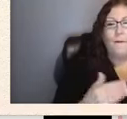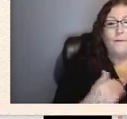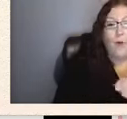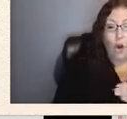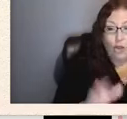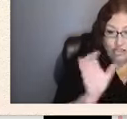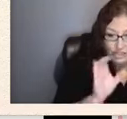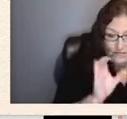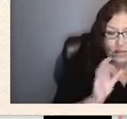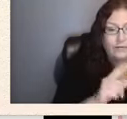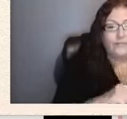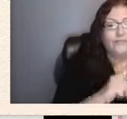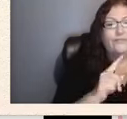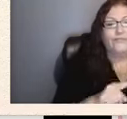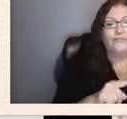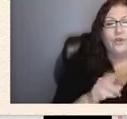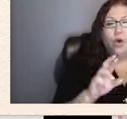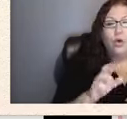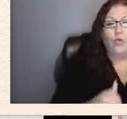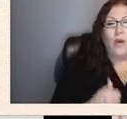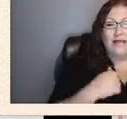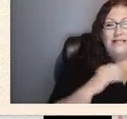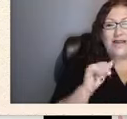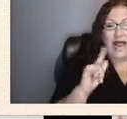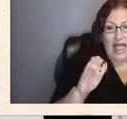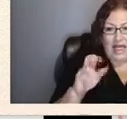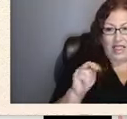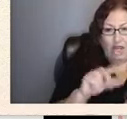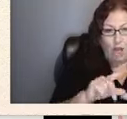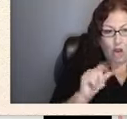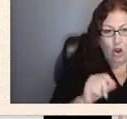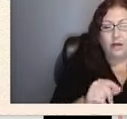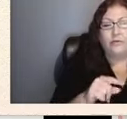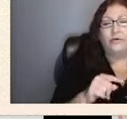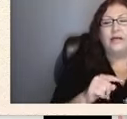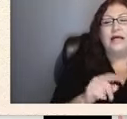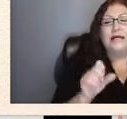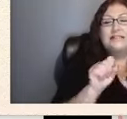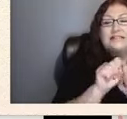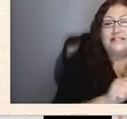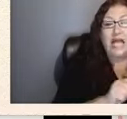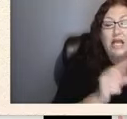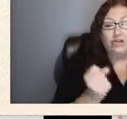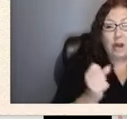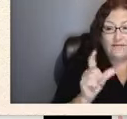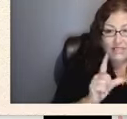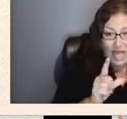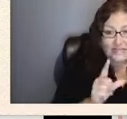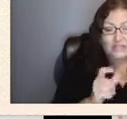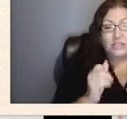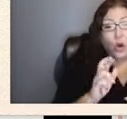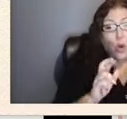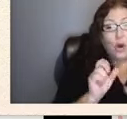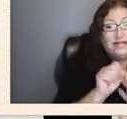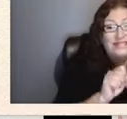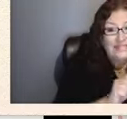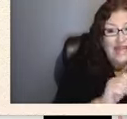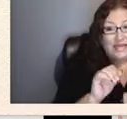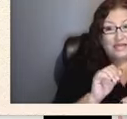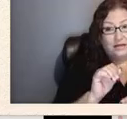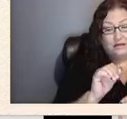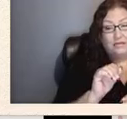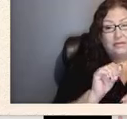resident alien card, state driver's license or state issued ID card with photo,